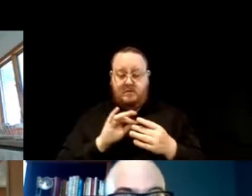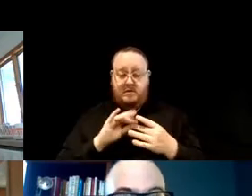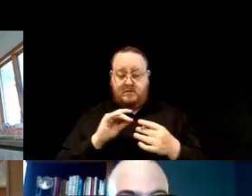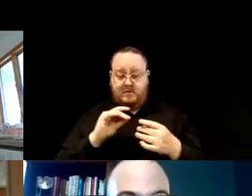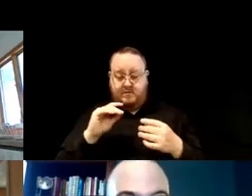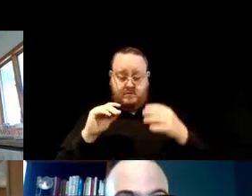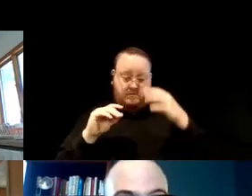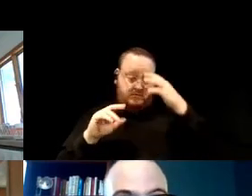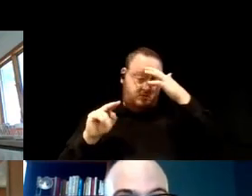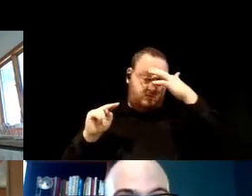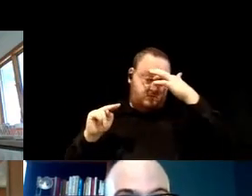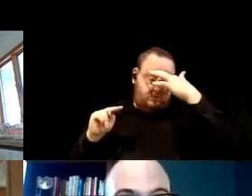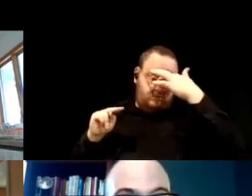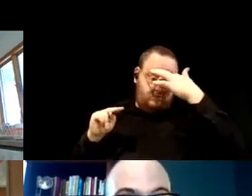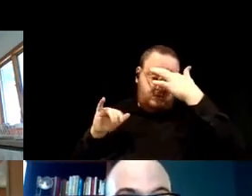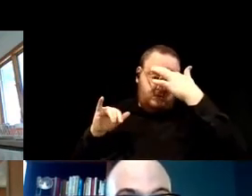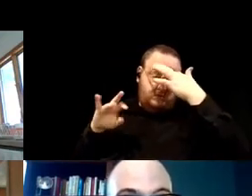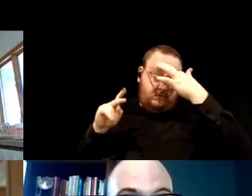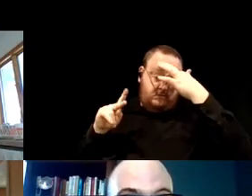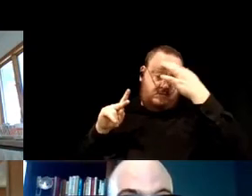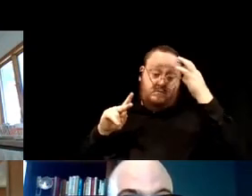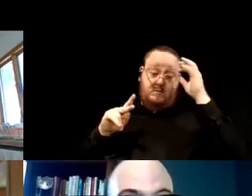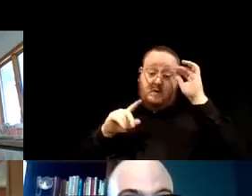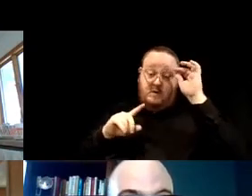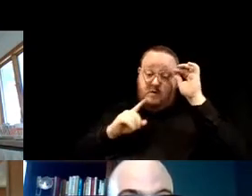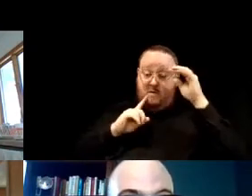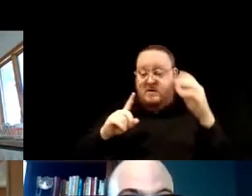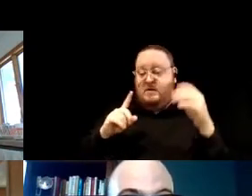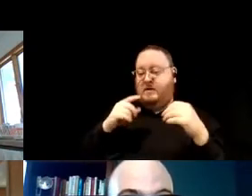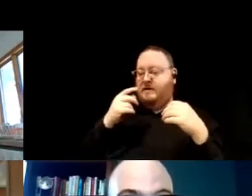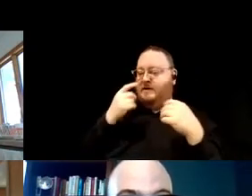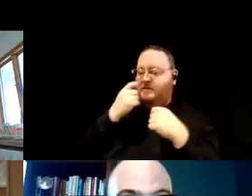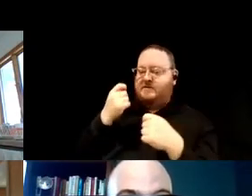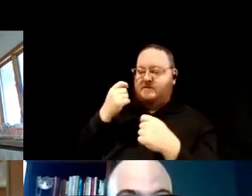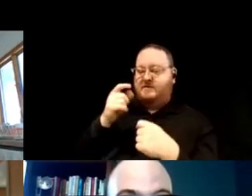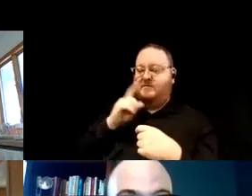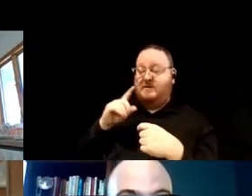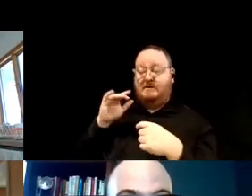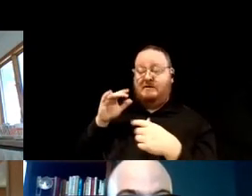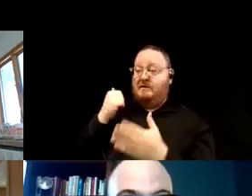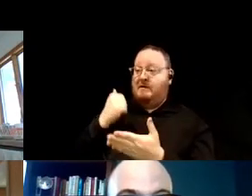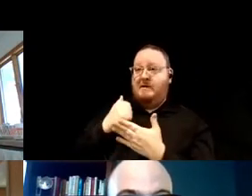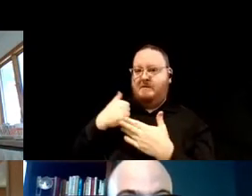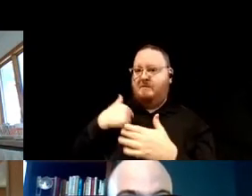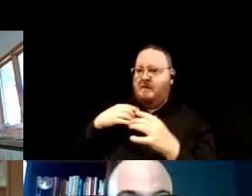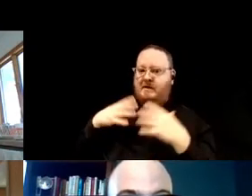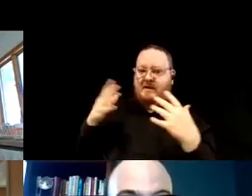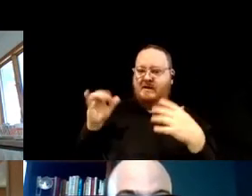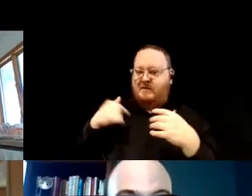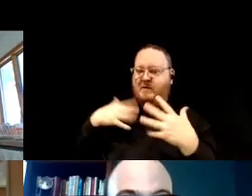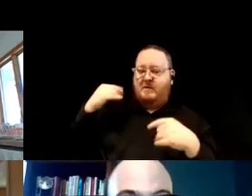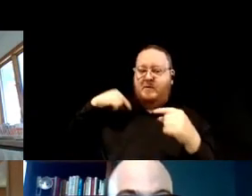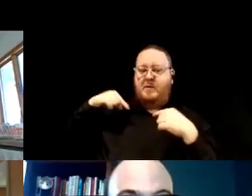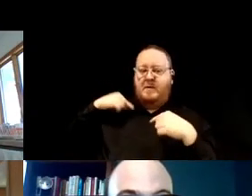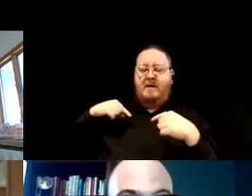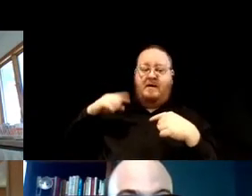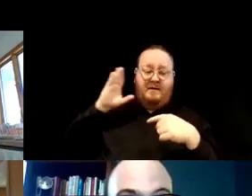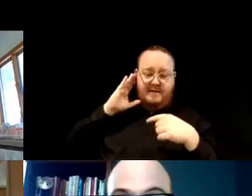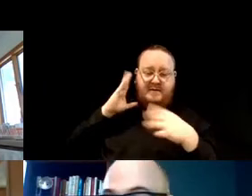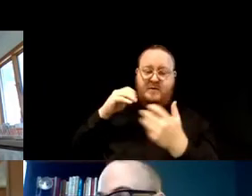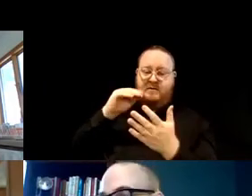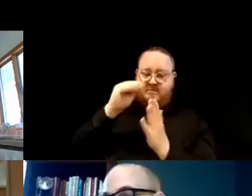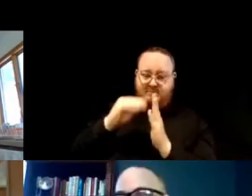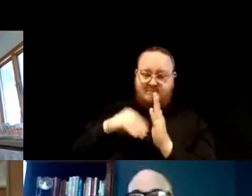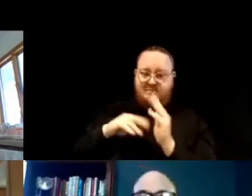Oh, that was actually very informative for me. So oh, good. Go back and listen to it and try to take some notes and get my game